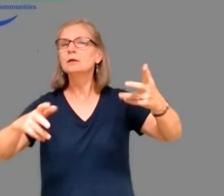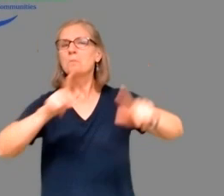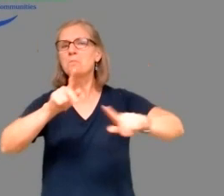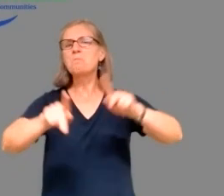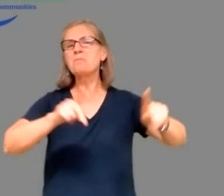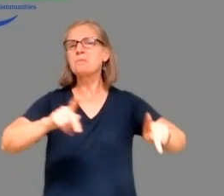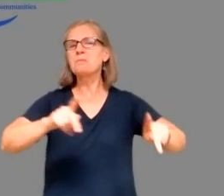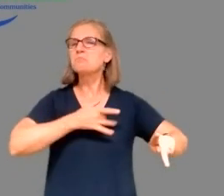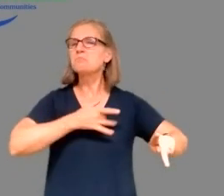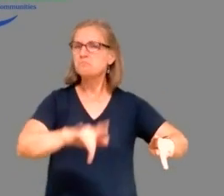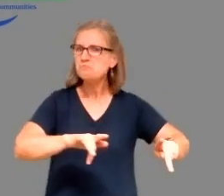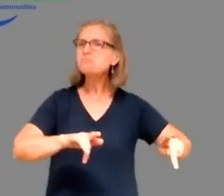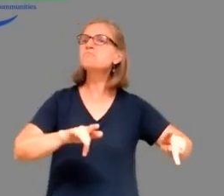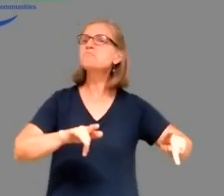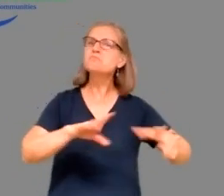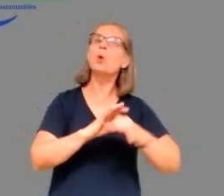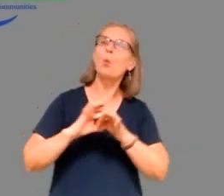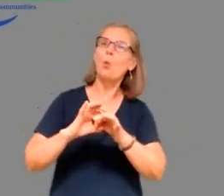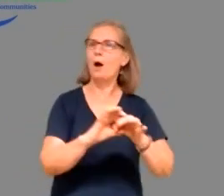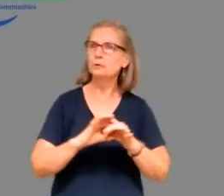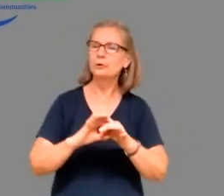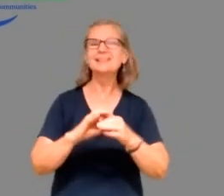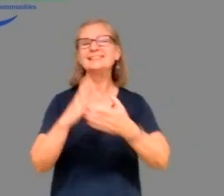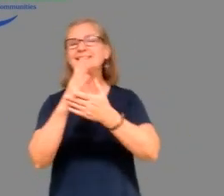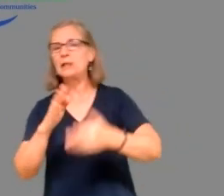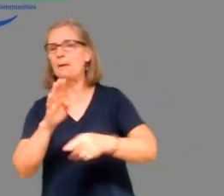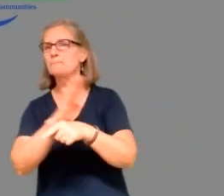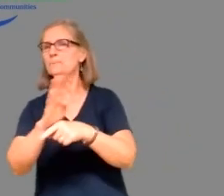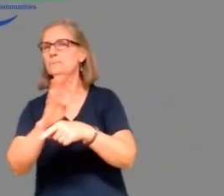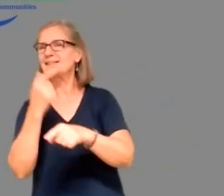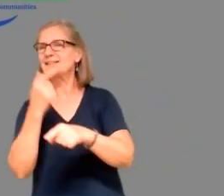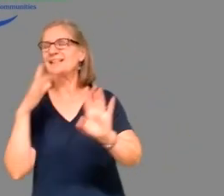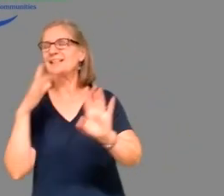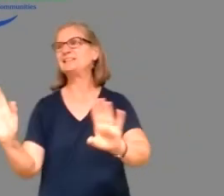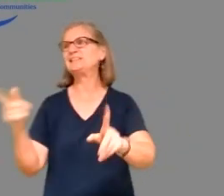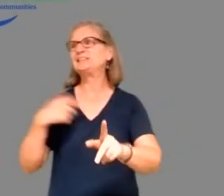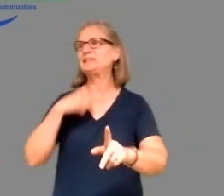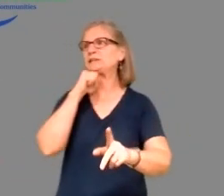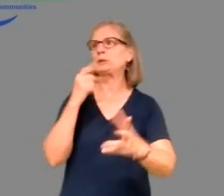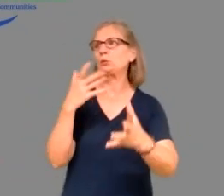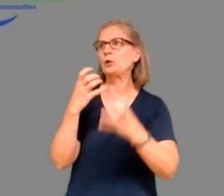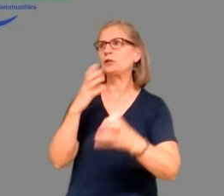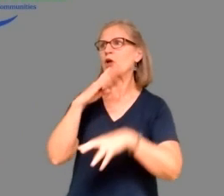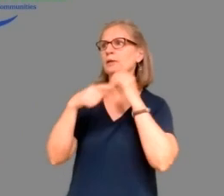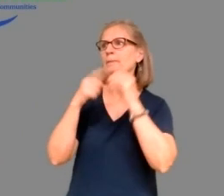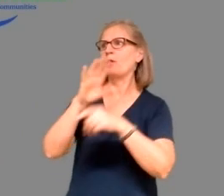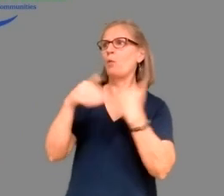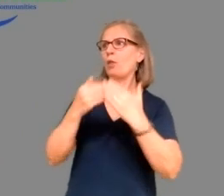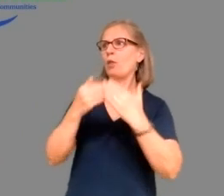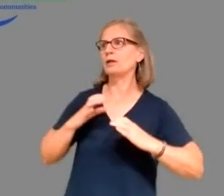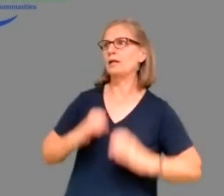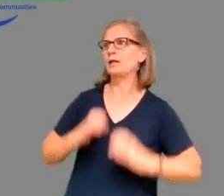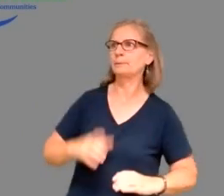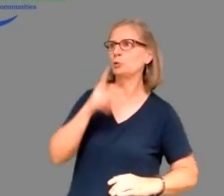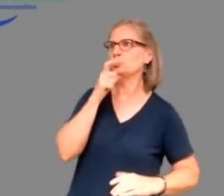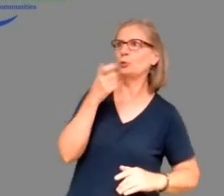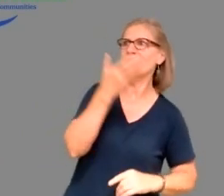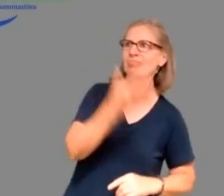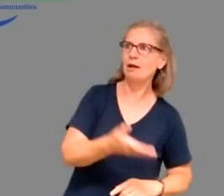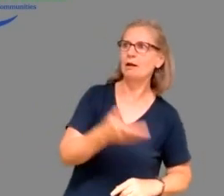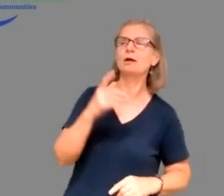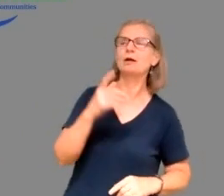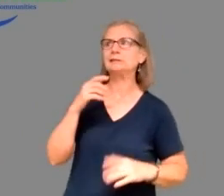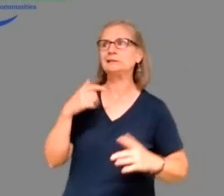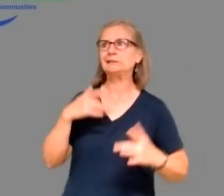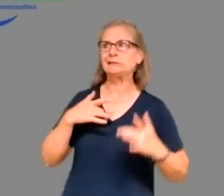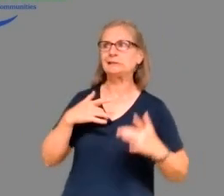that, you know, hey, I don't necessarily want to talk about all the customers that have been at this location. You know, they're worried about confidentiality, but we're,